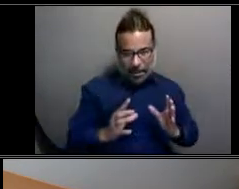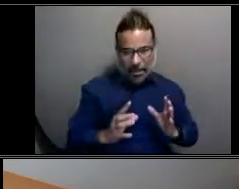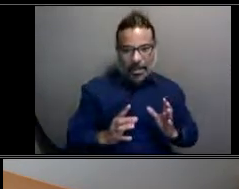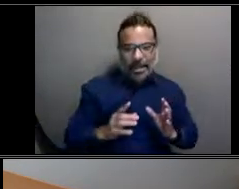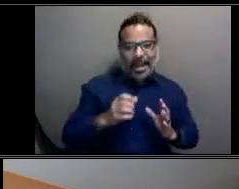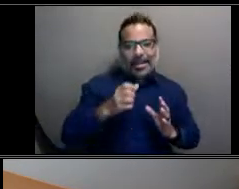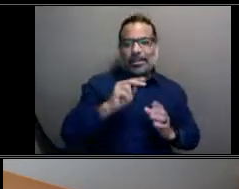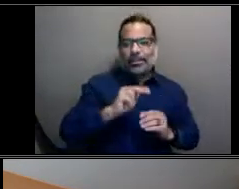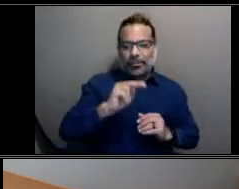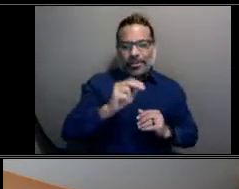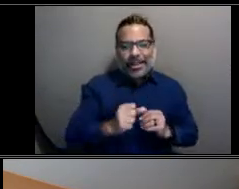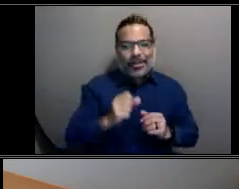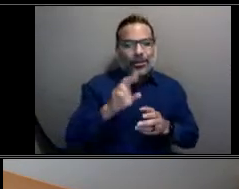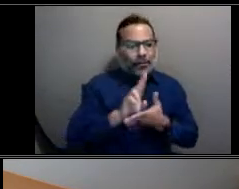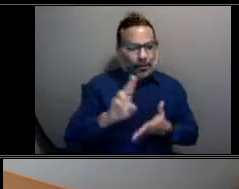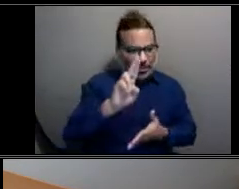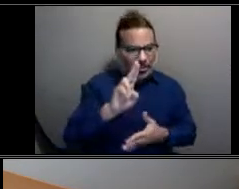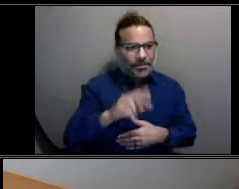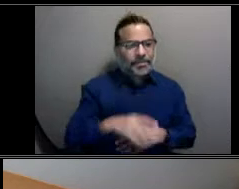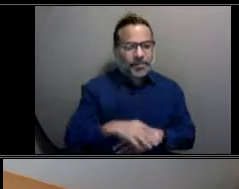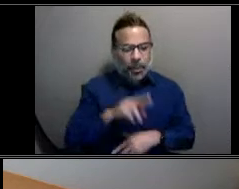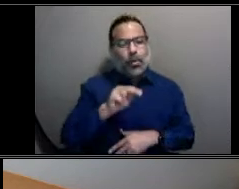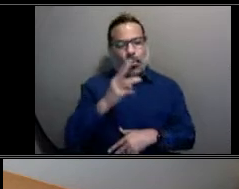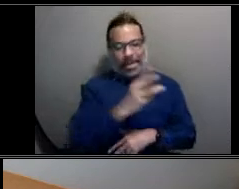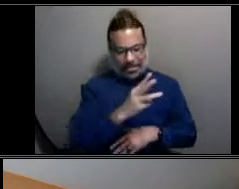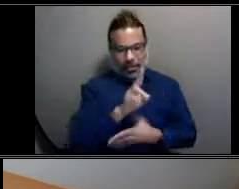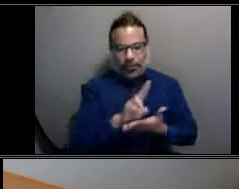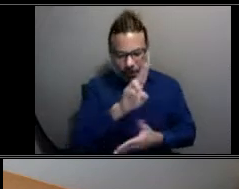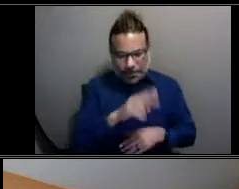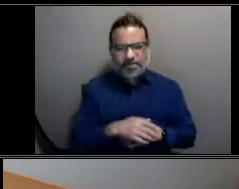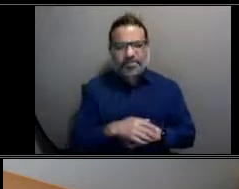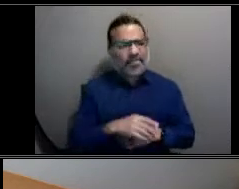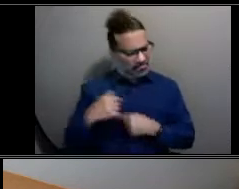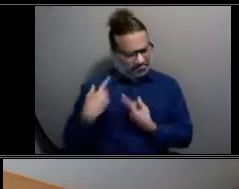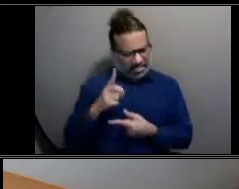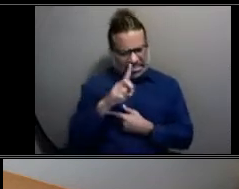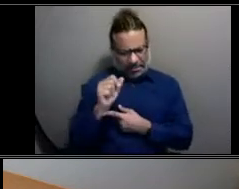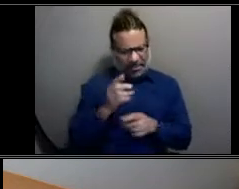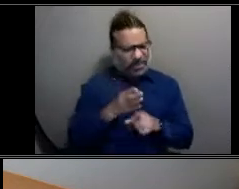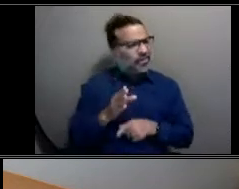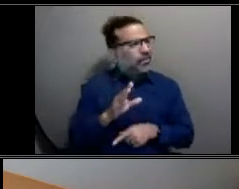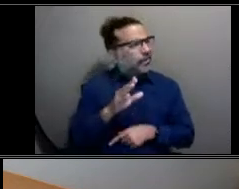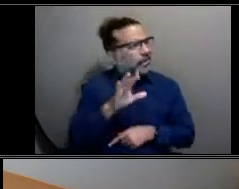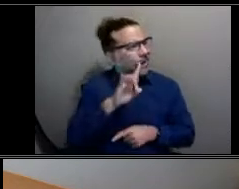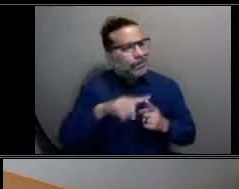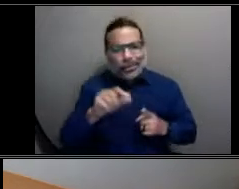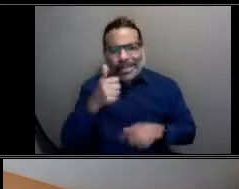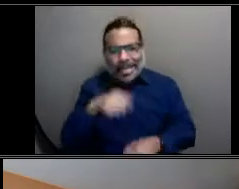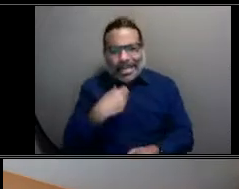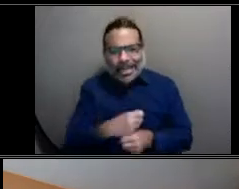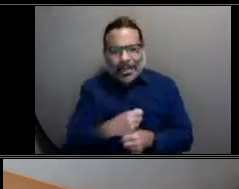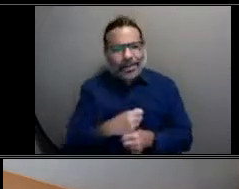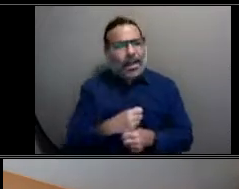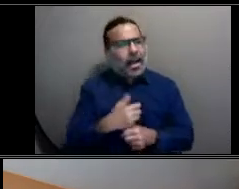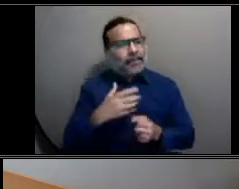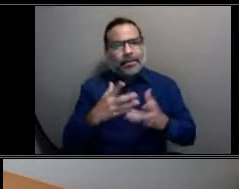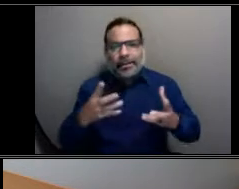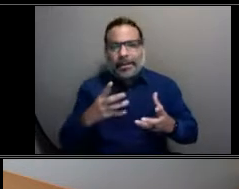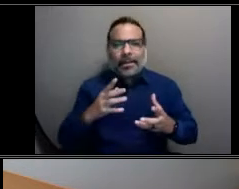University. I've been in the disability field for the past 10 years, and I've led several large-scale federal and